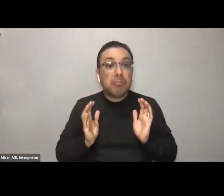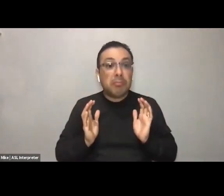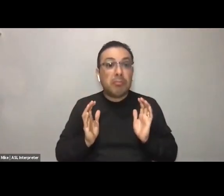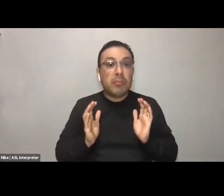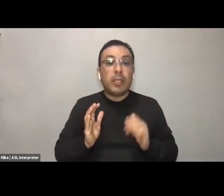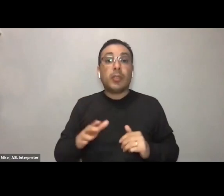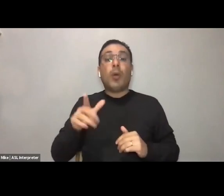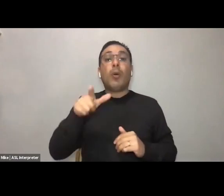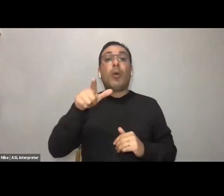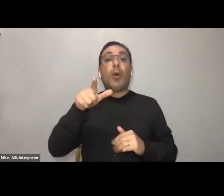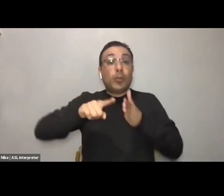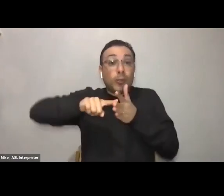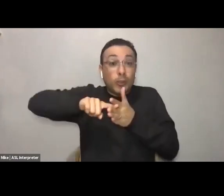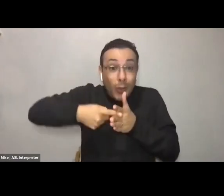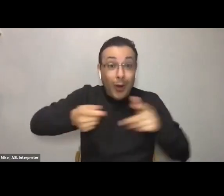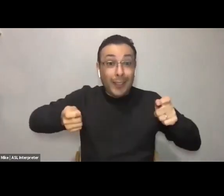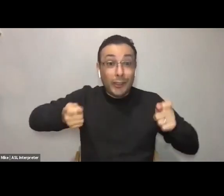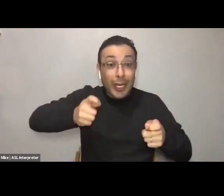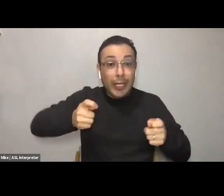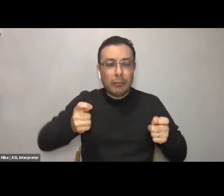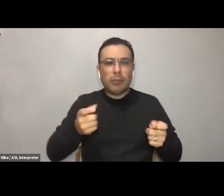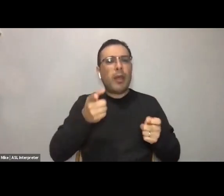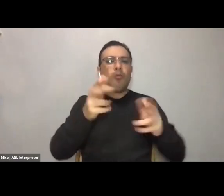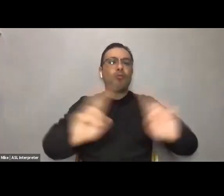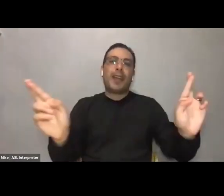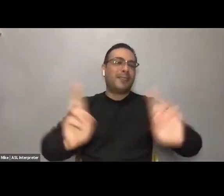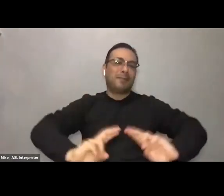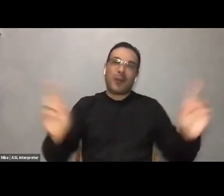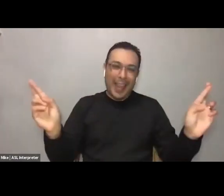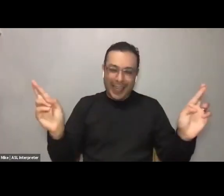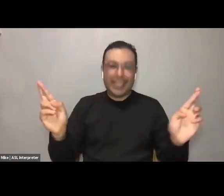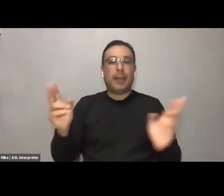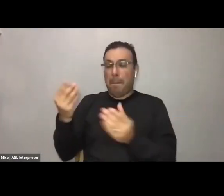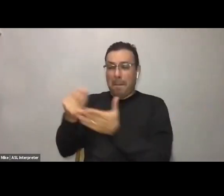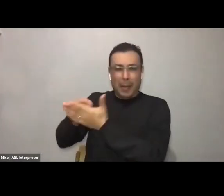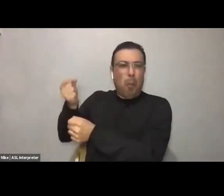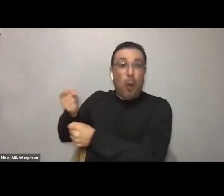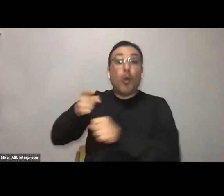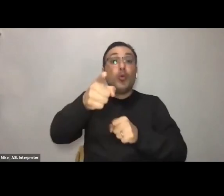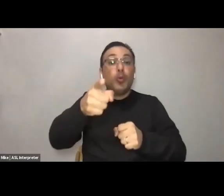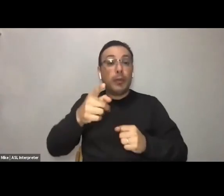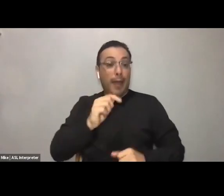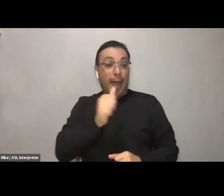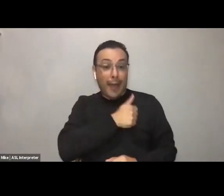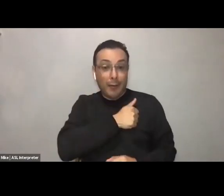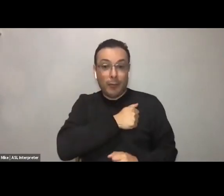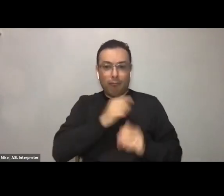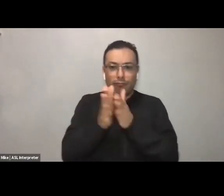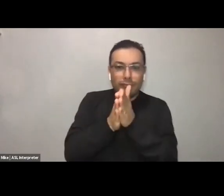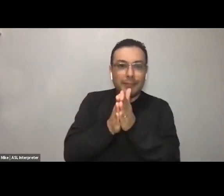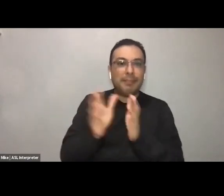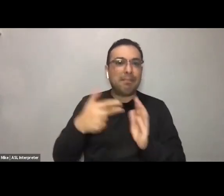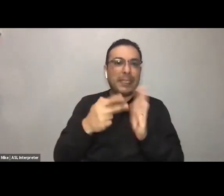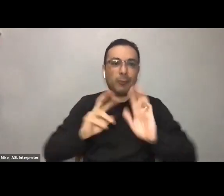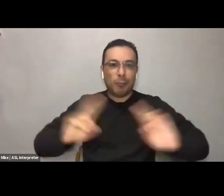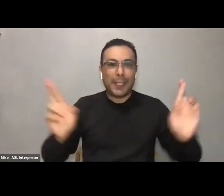have what you need to start making your offerings more accessible. And the third tip is see